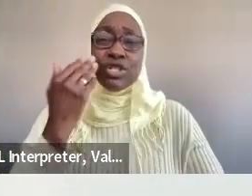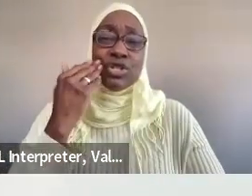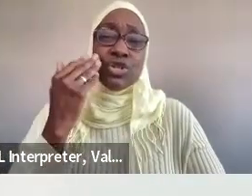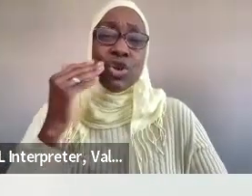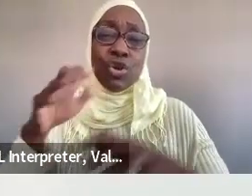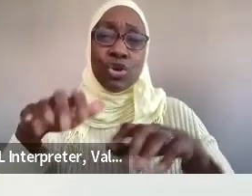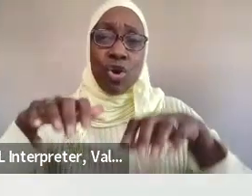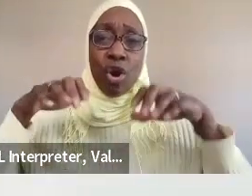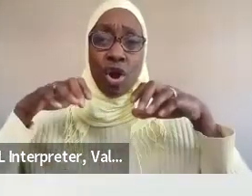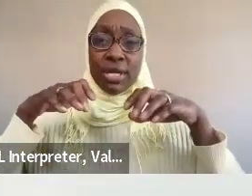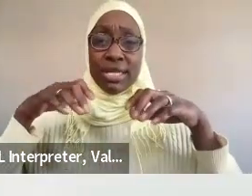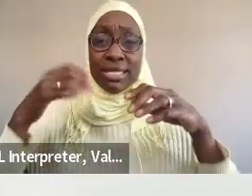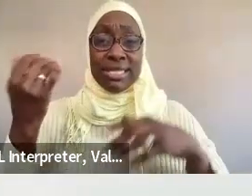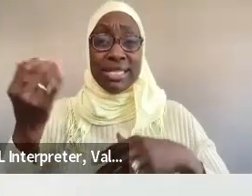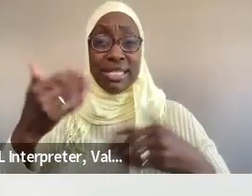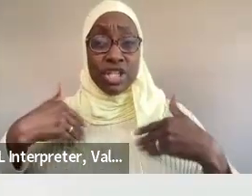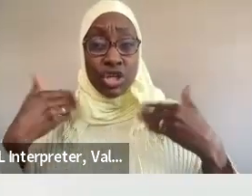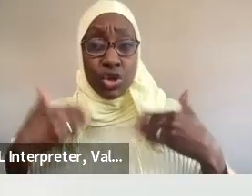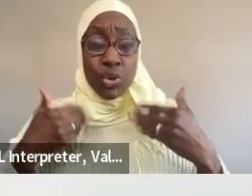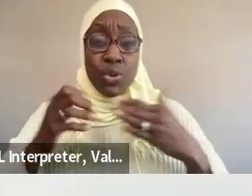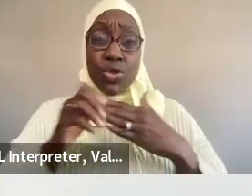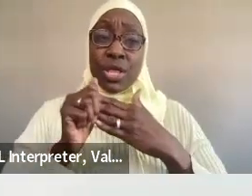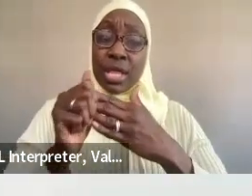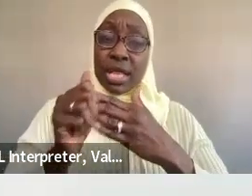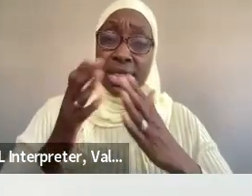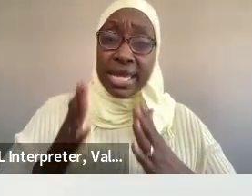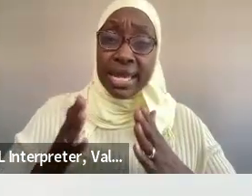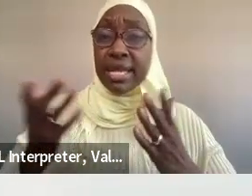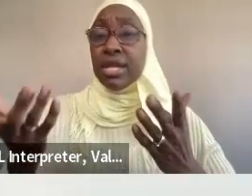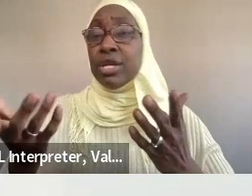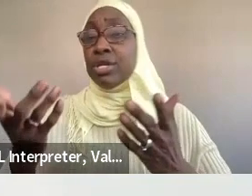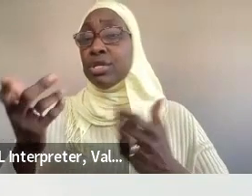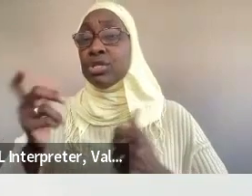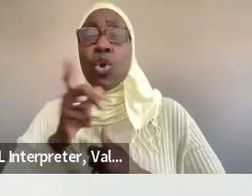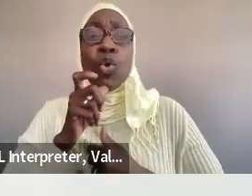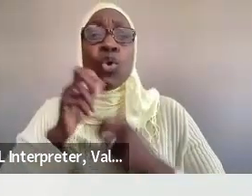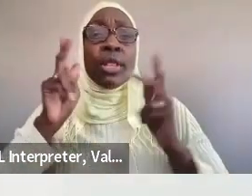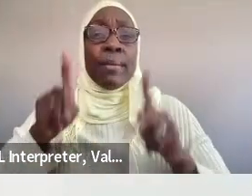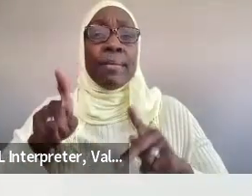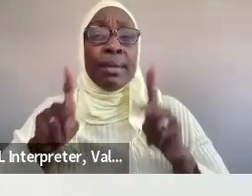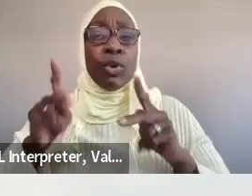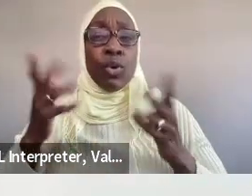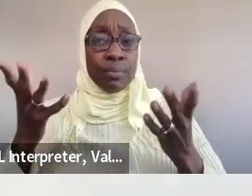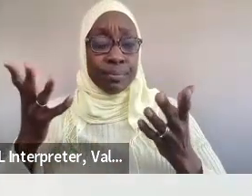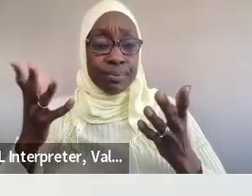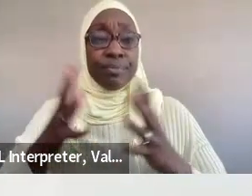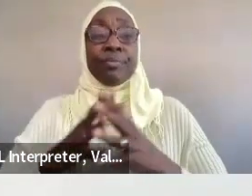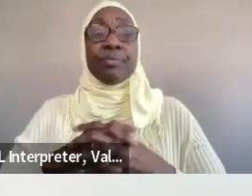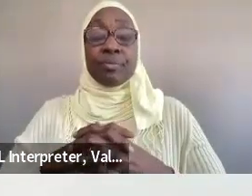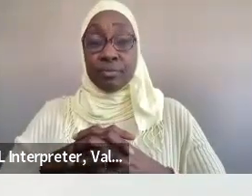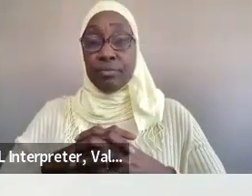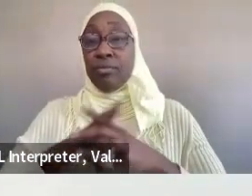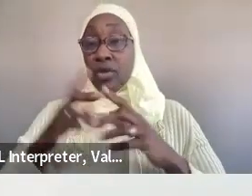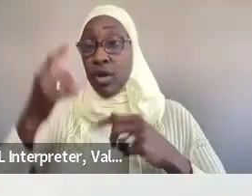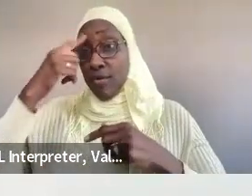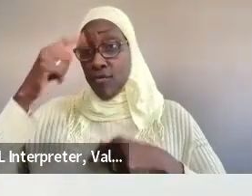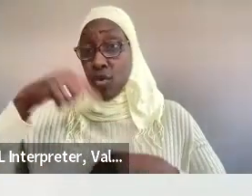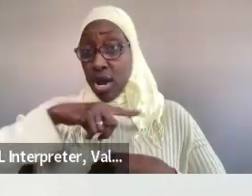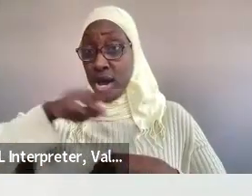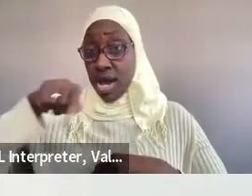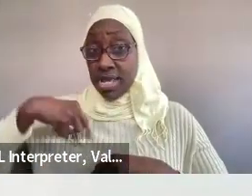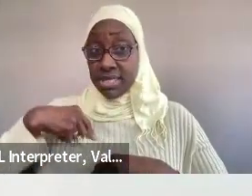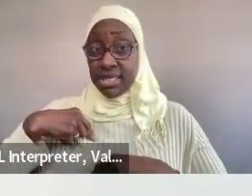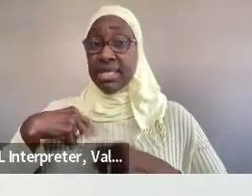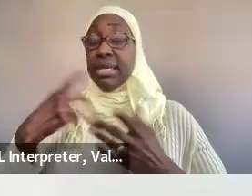youth or whether it's leaders or whether it's who is it. So in our case, it was disabled